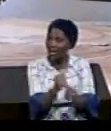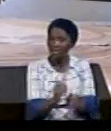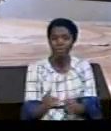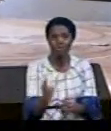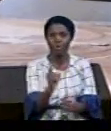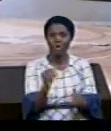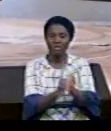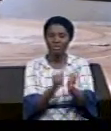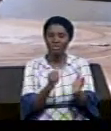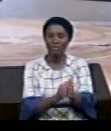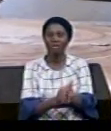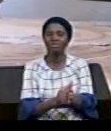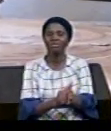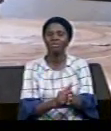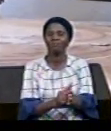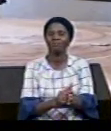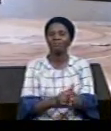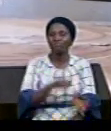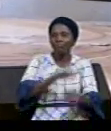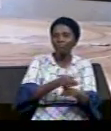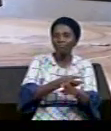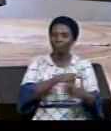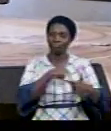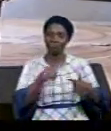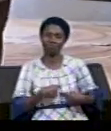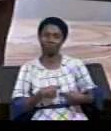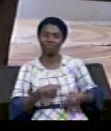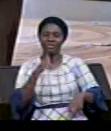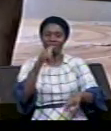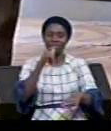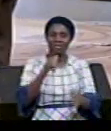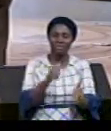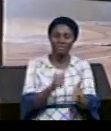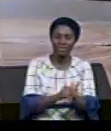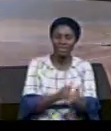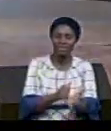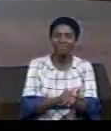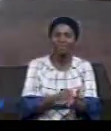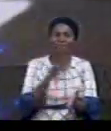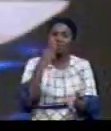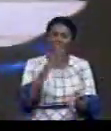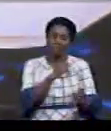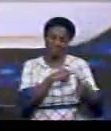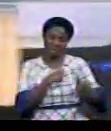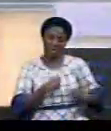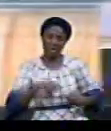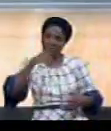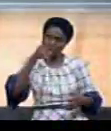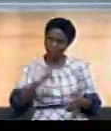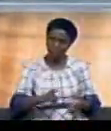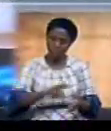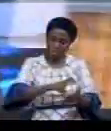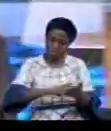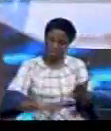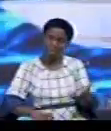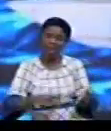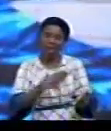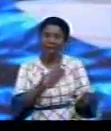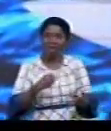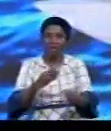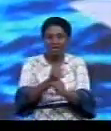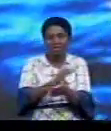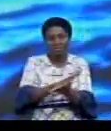that deliberate disobedience has to go. If we know that without holiness